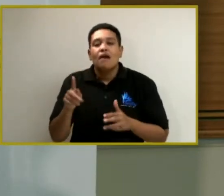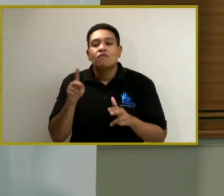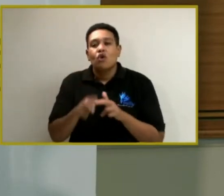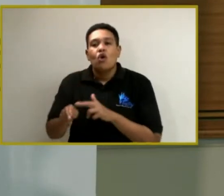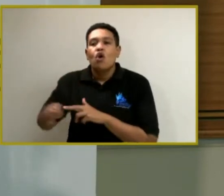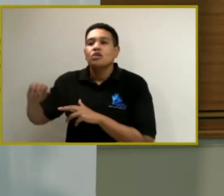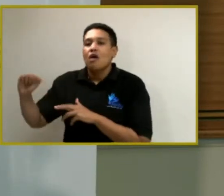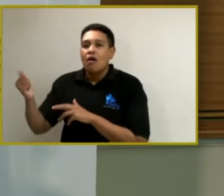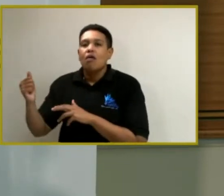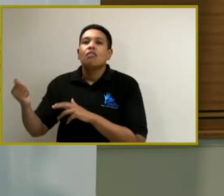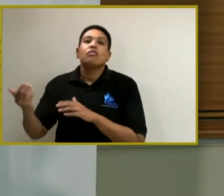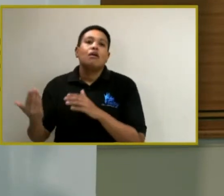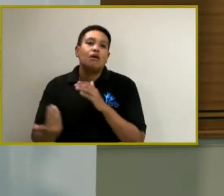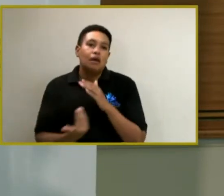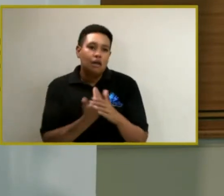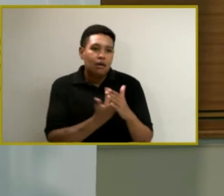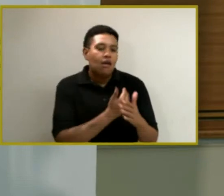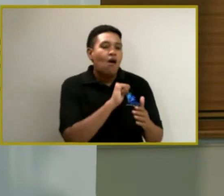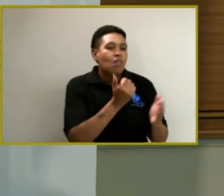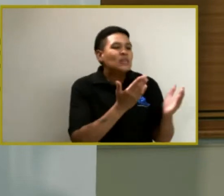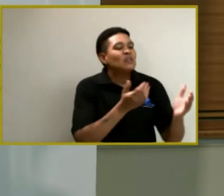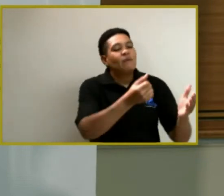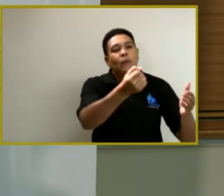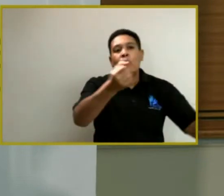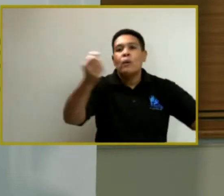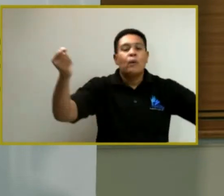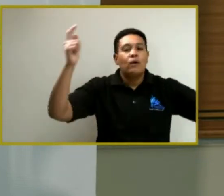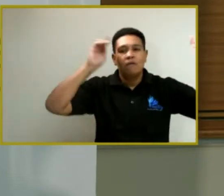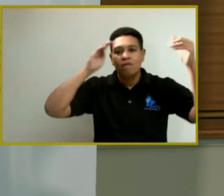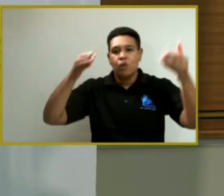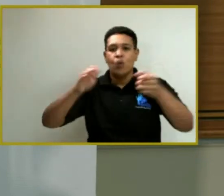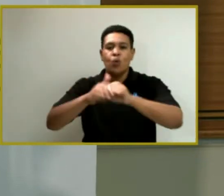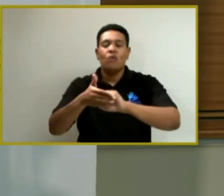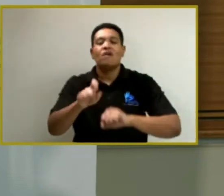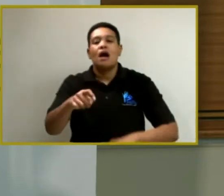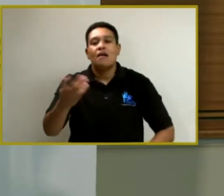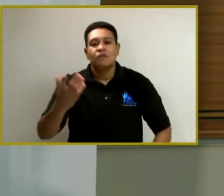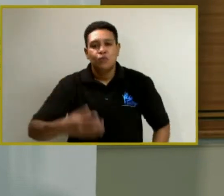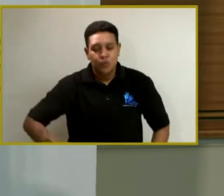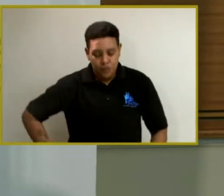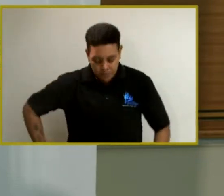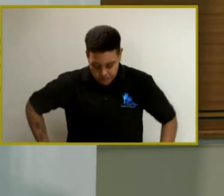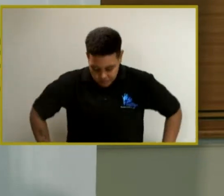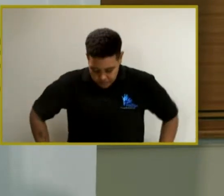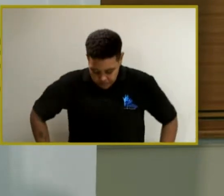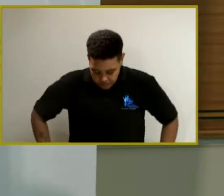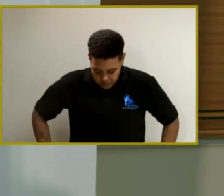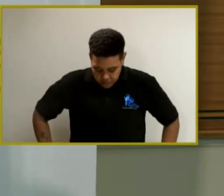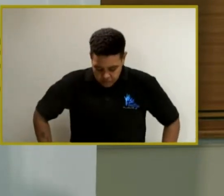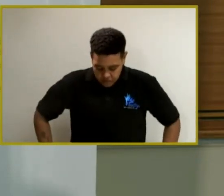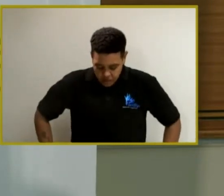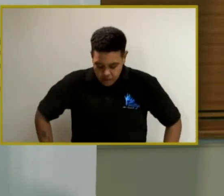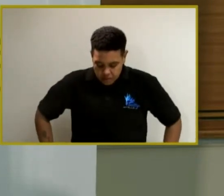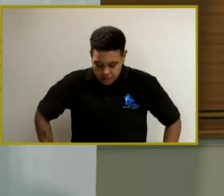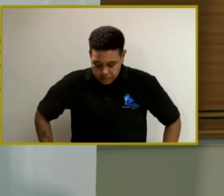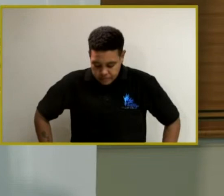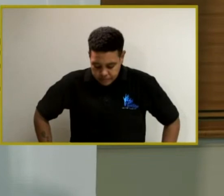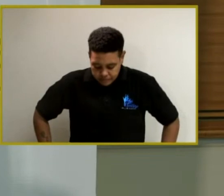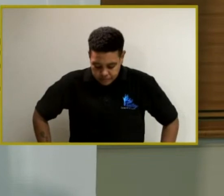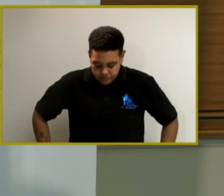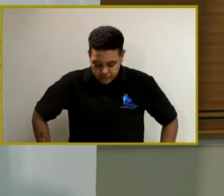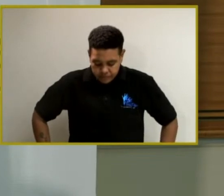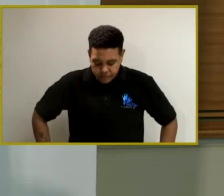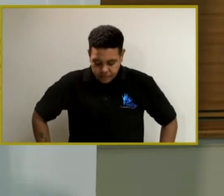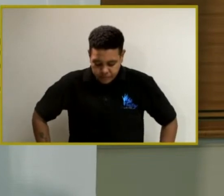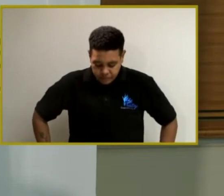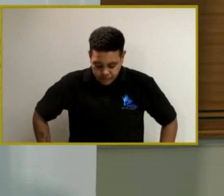the intake from the other avenue that the patients come in by. And that's what we have done in terms